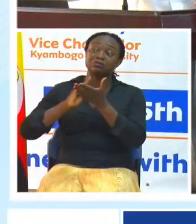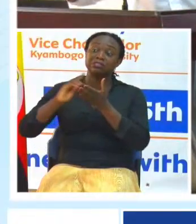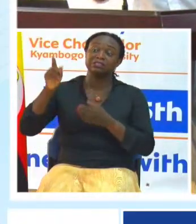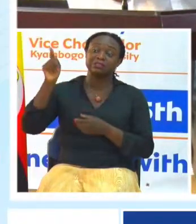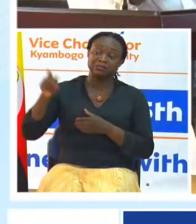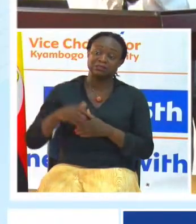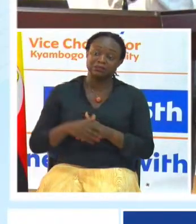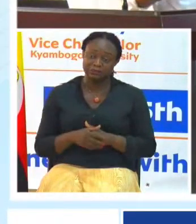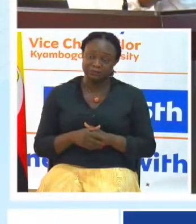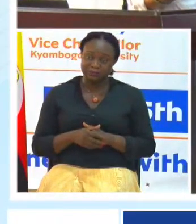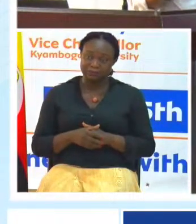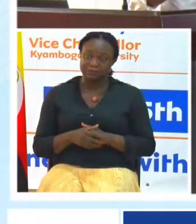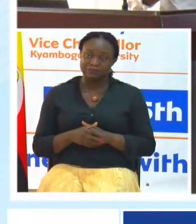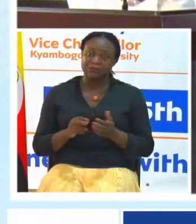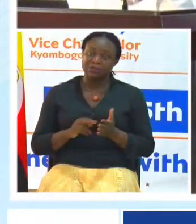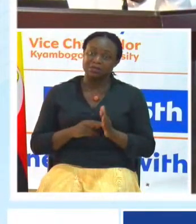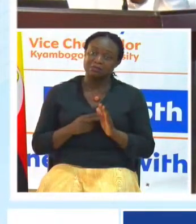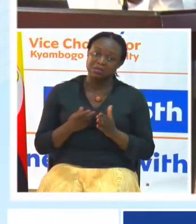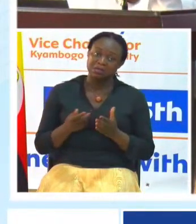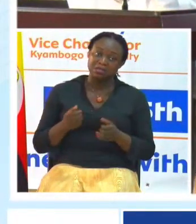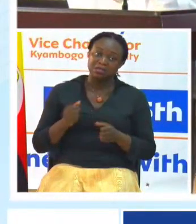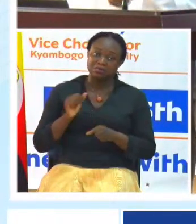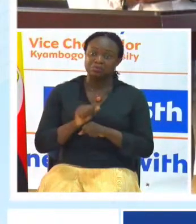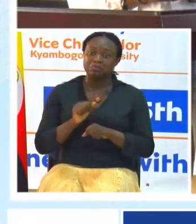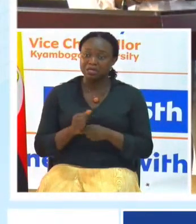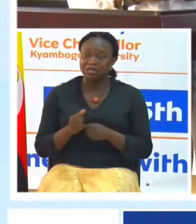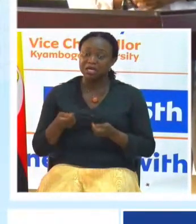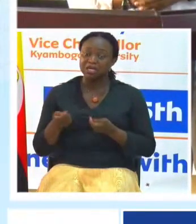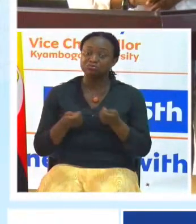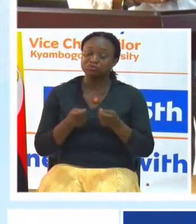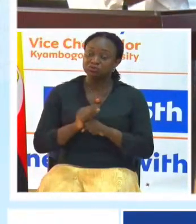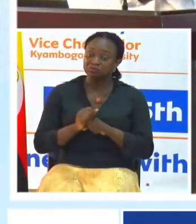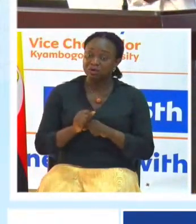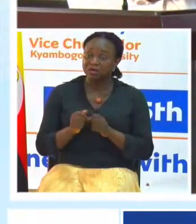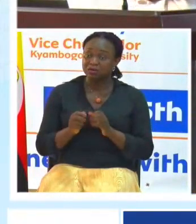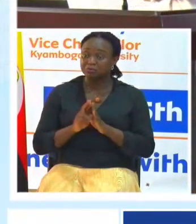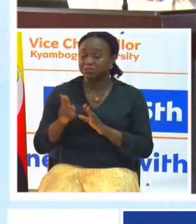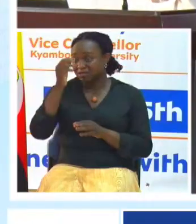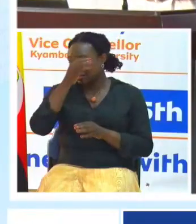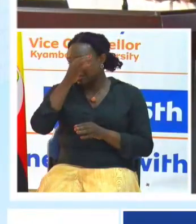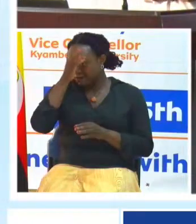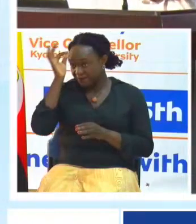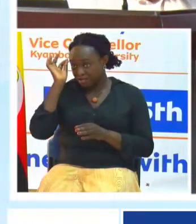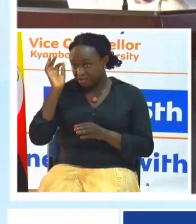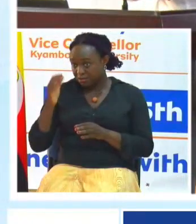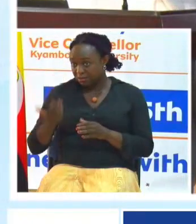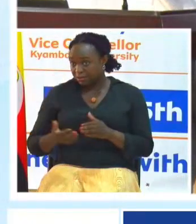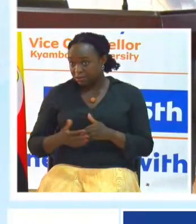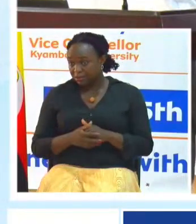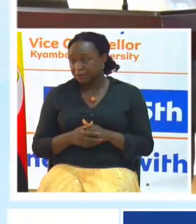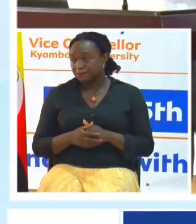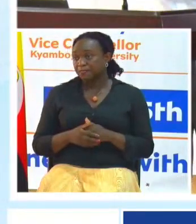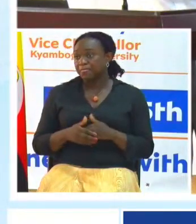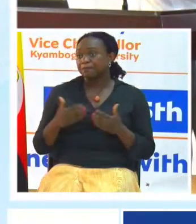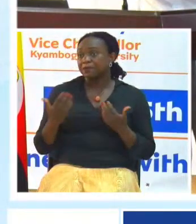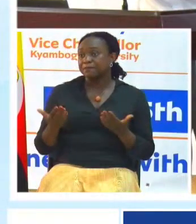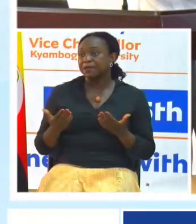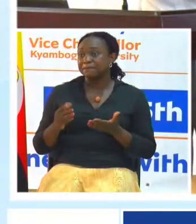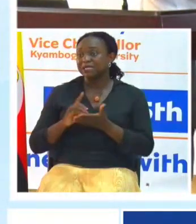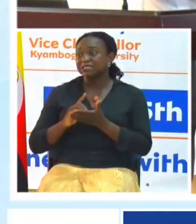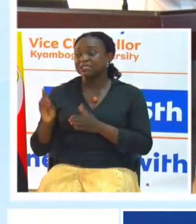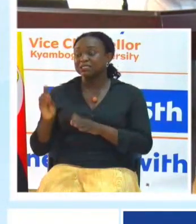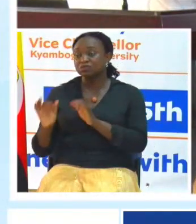meaning that you're doing administrative work on behalf of the faculty. Maybe you're entering marks in the computer, or you're just in the